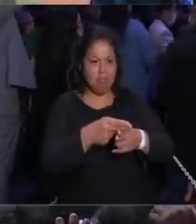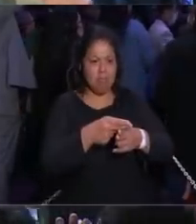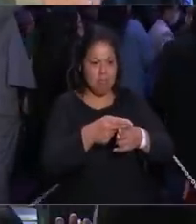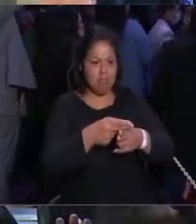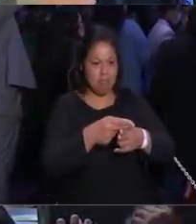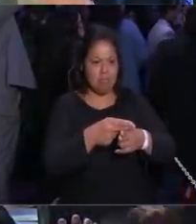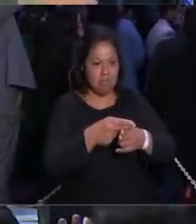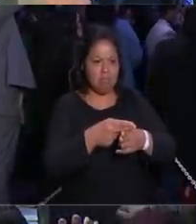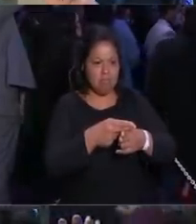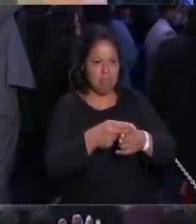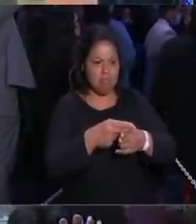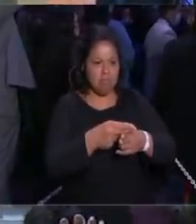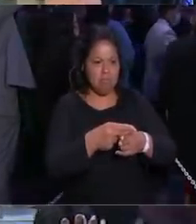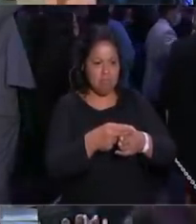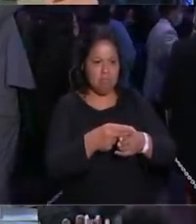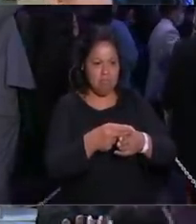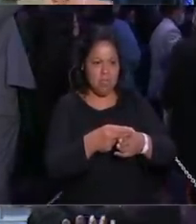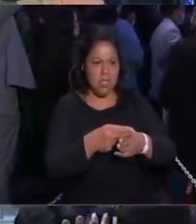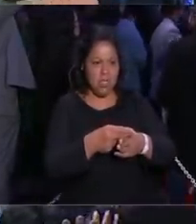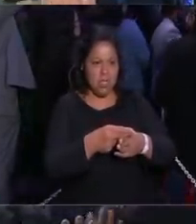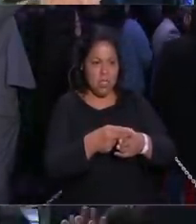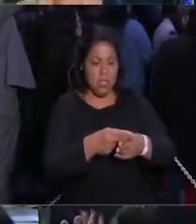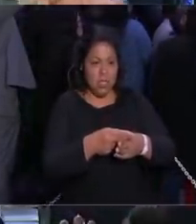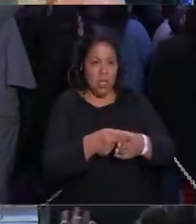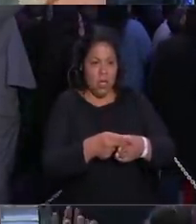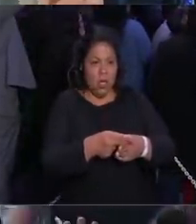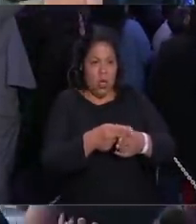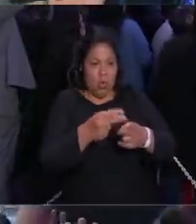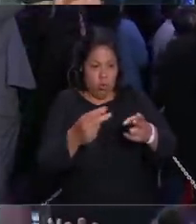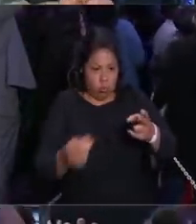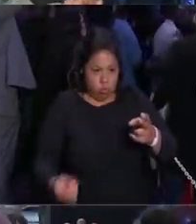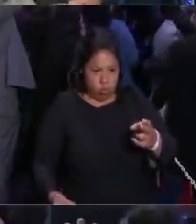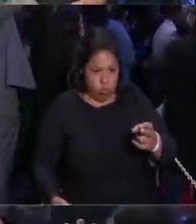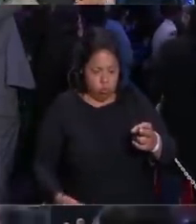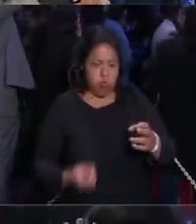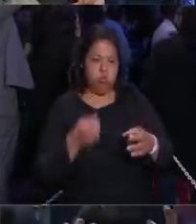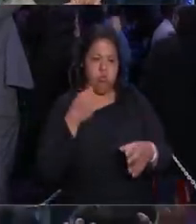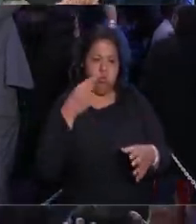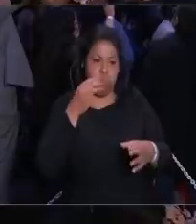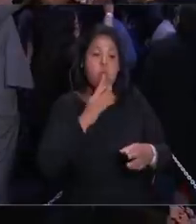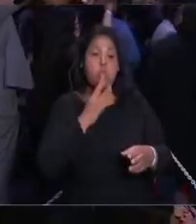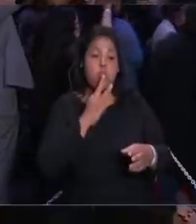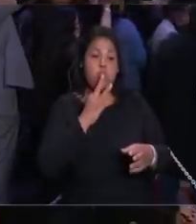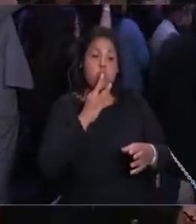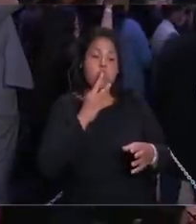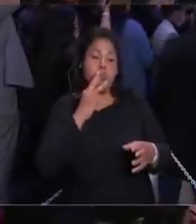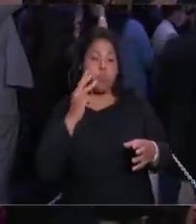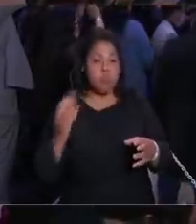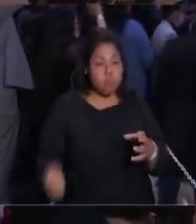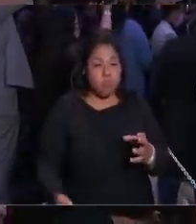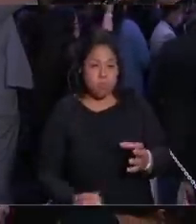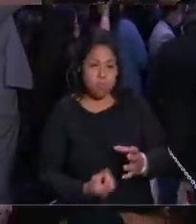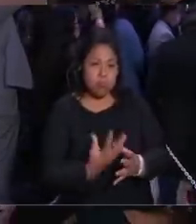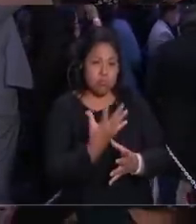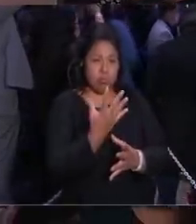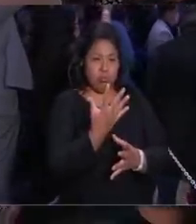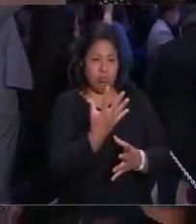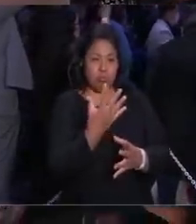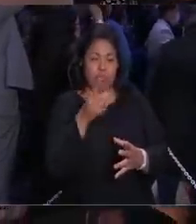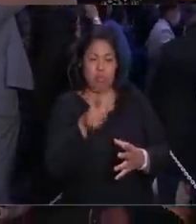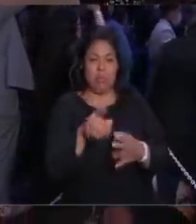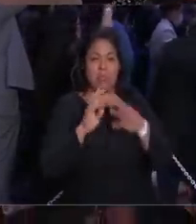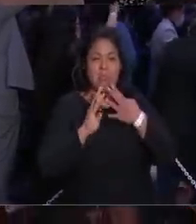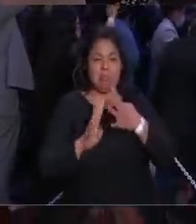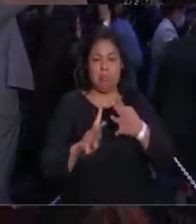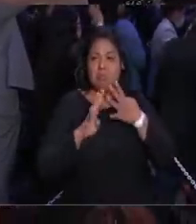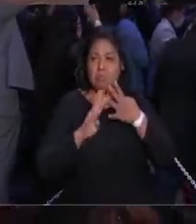fue bautizado en el nombre de Jesucristo. Came out of the water speaking in other tongues. Y comenzó a hablar en otras lenguas.